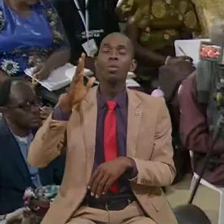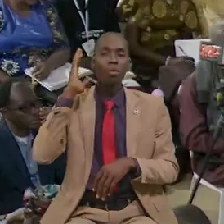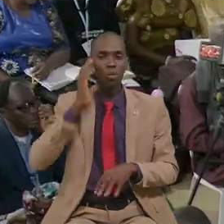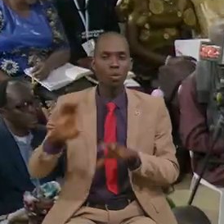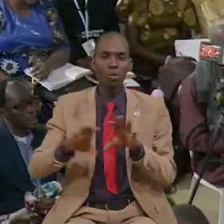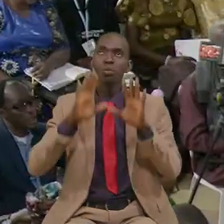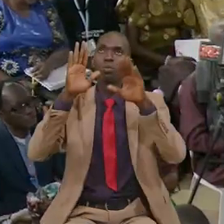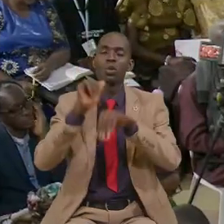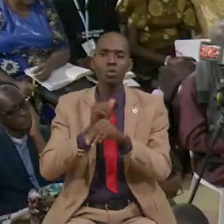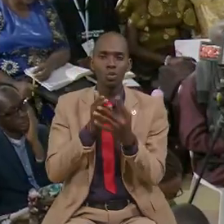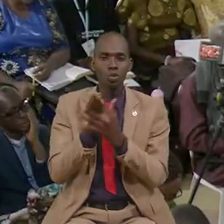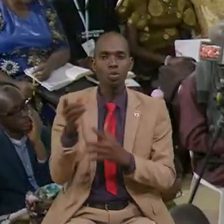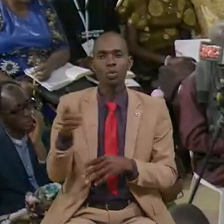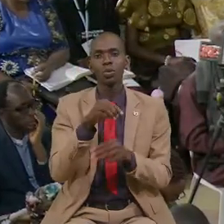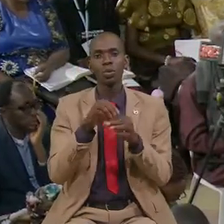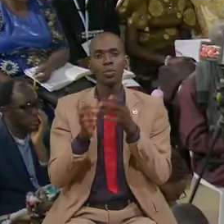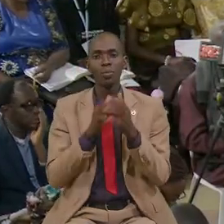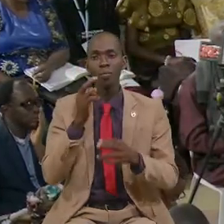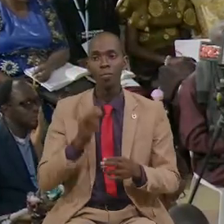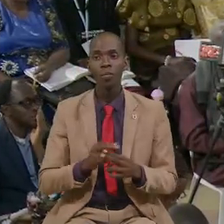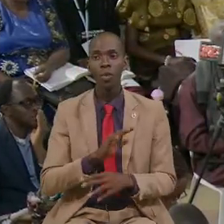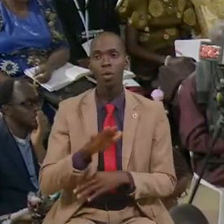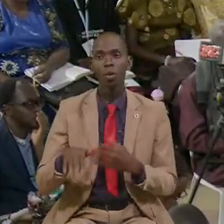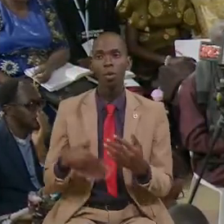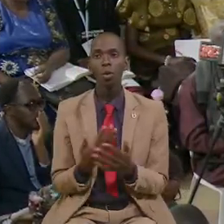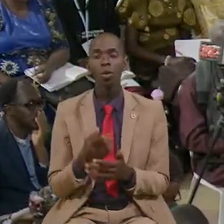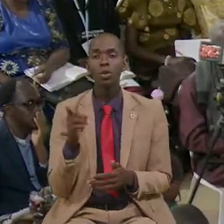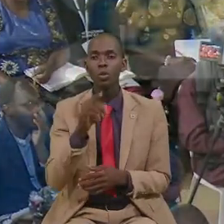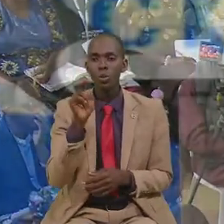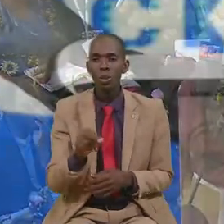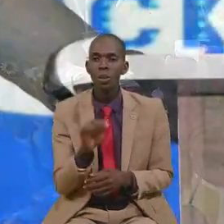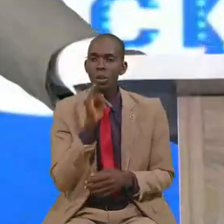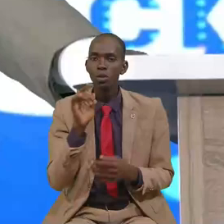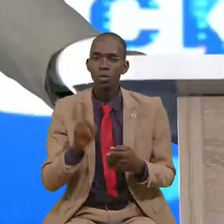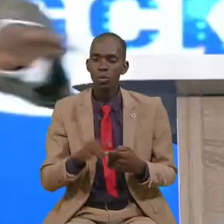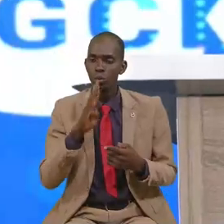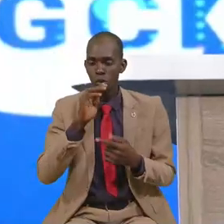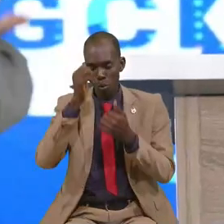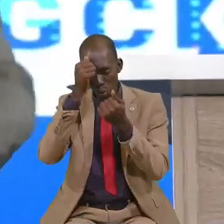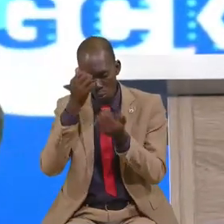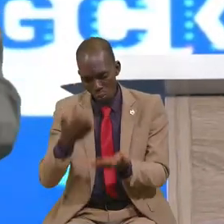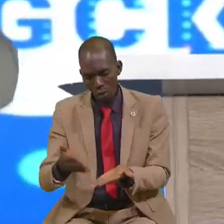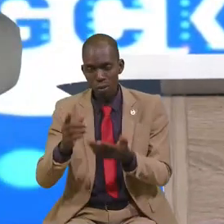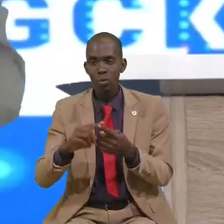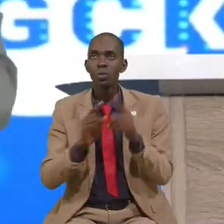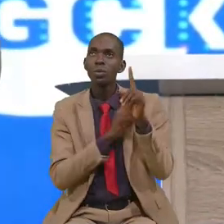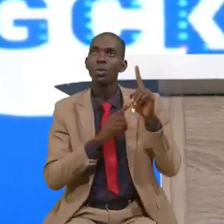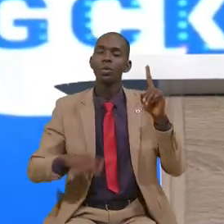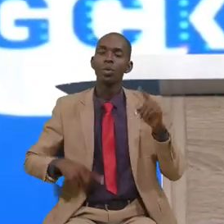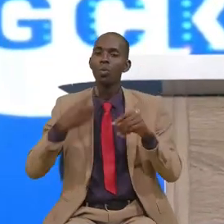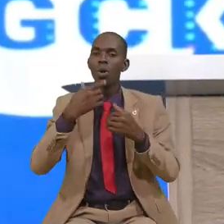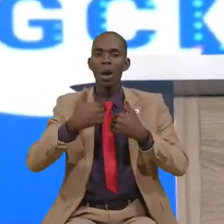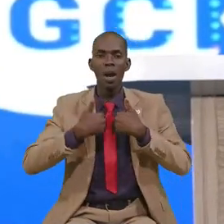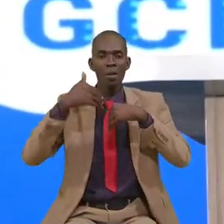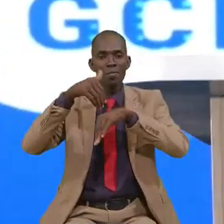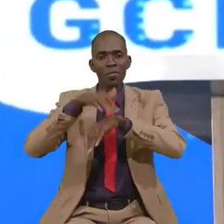you. All you need is to be submissive unto God who has sent you. And then he